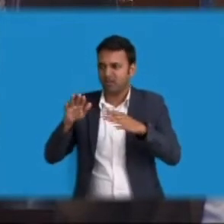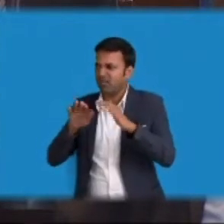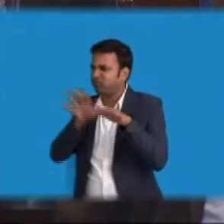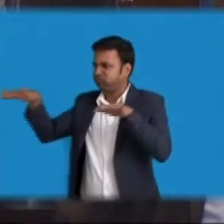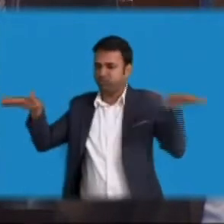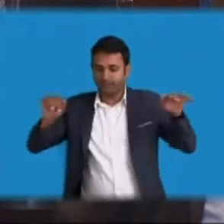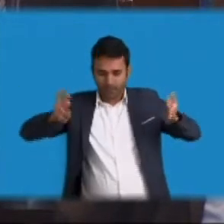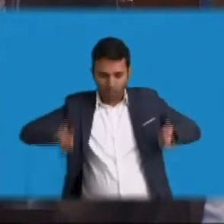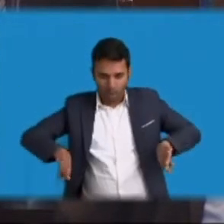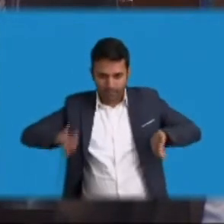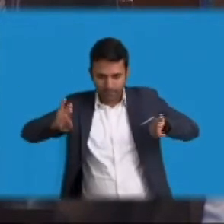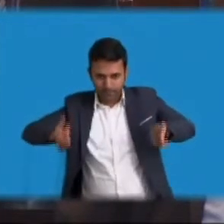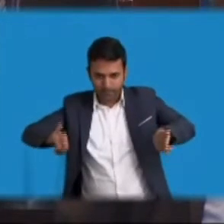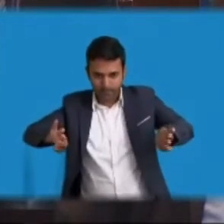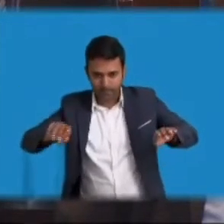by the Council.